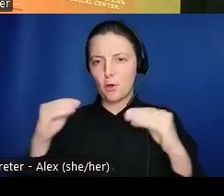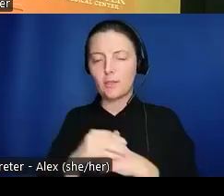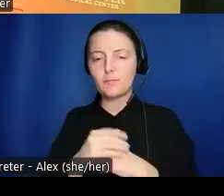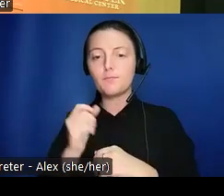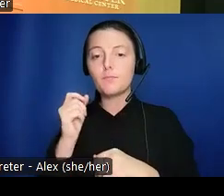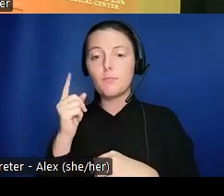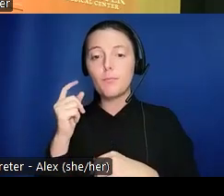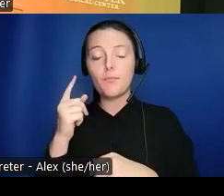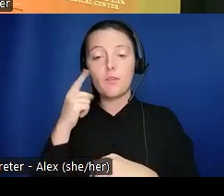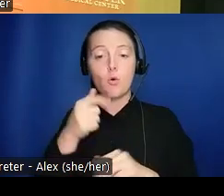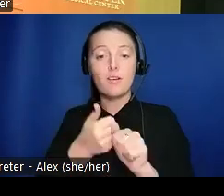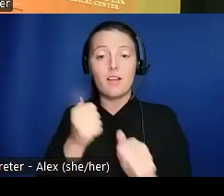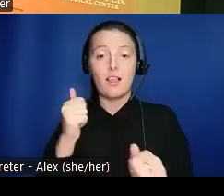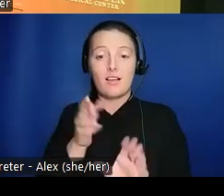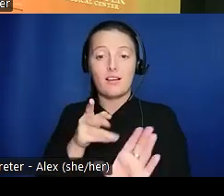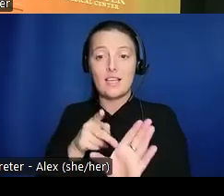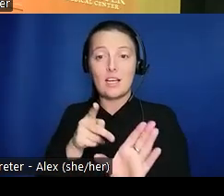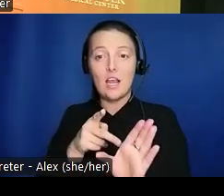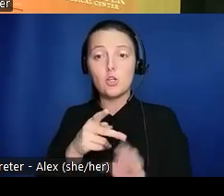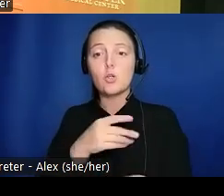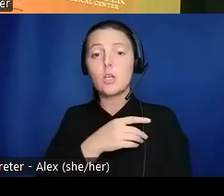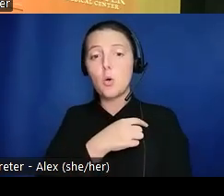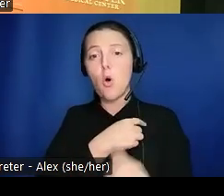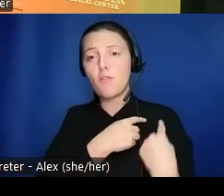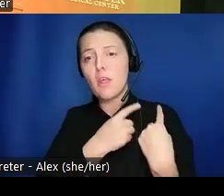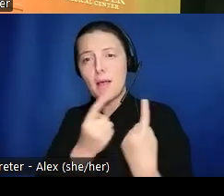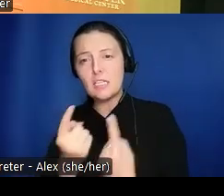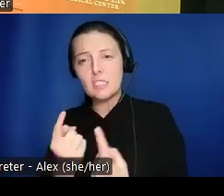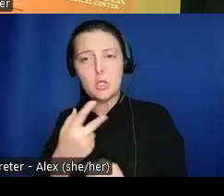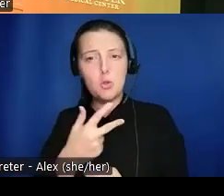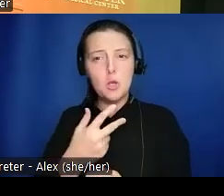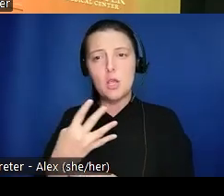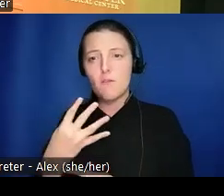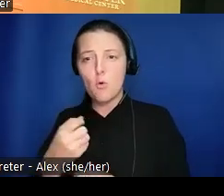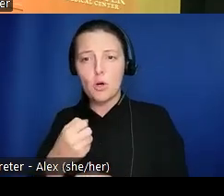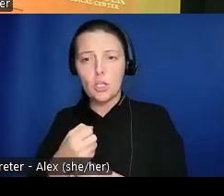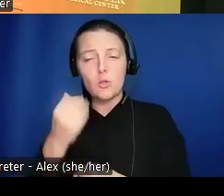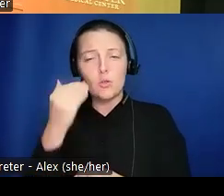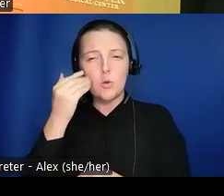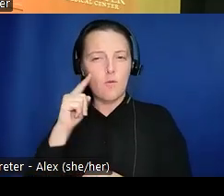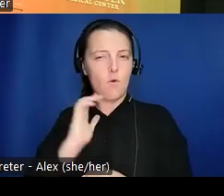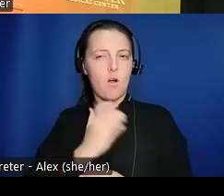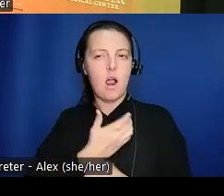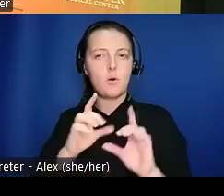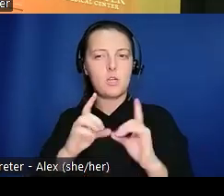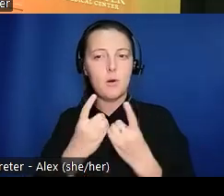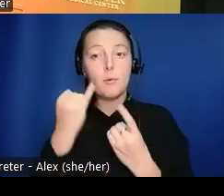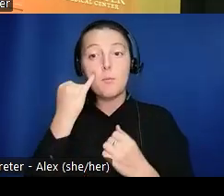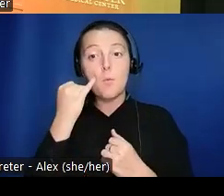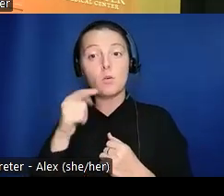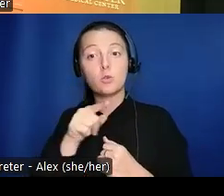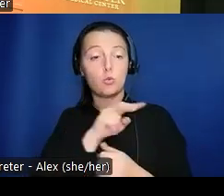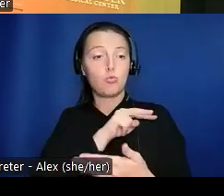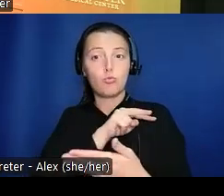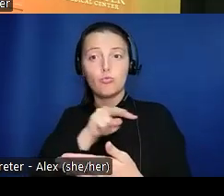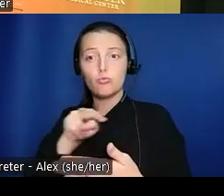actually over the past 3-4 years in our department, if you look at the overall volume, it has